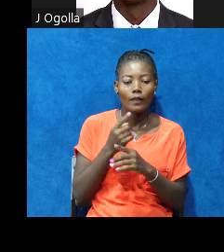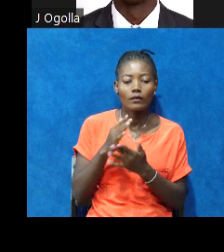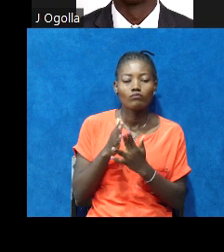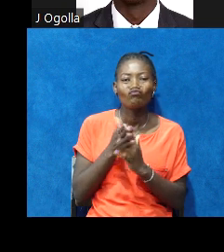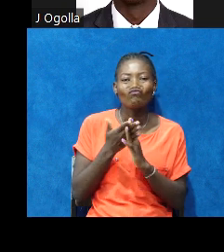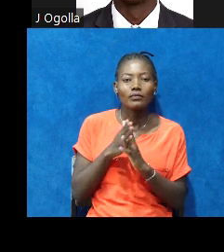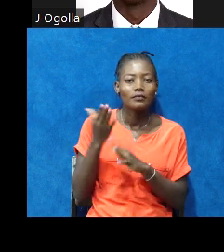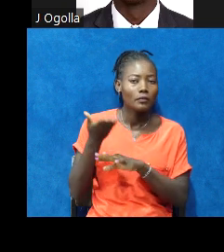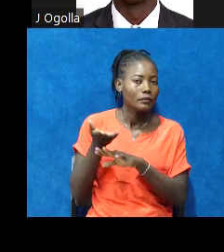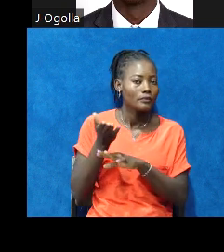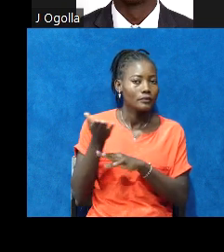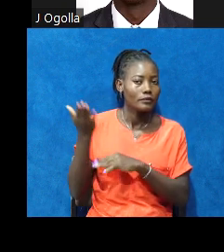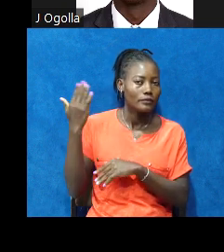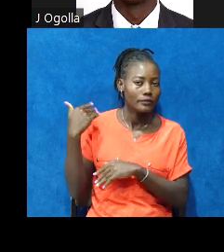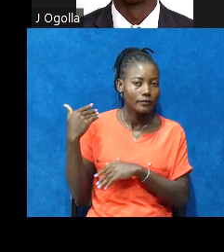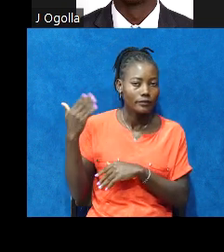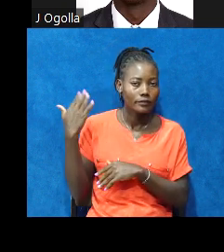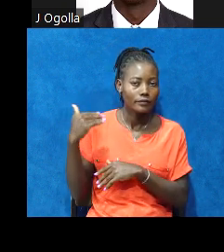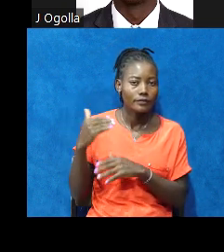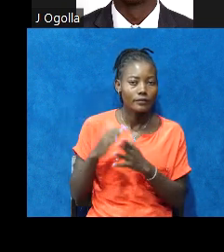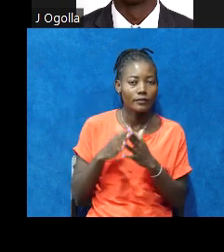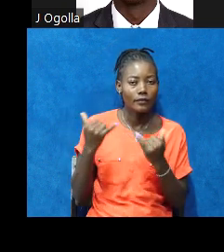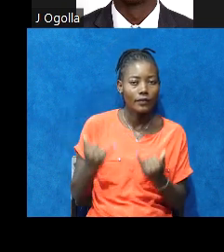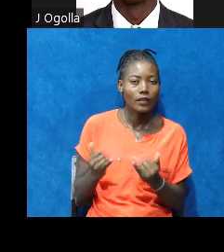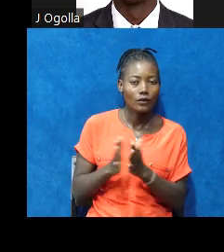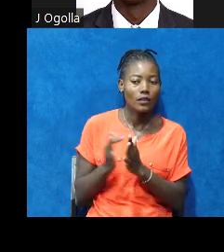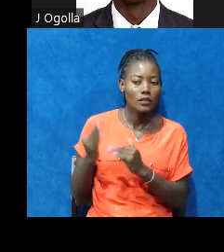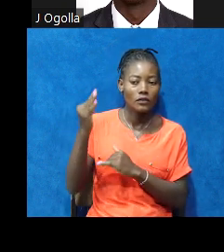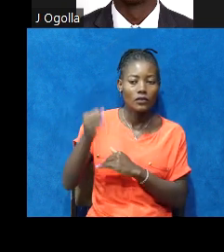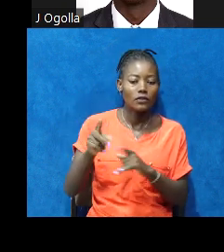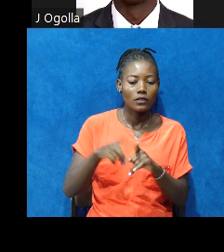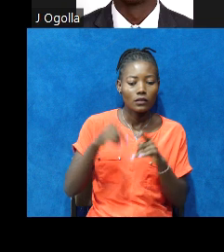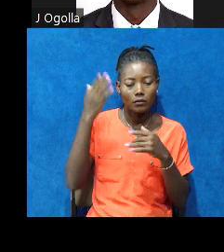doesn't know the difference between past, present, and future. It doesn't know the difference